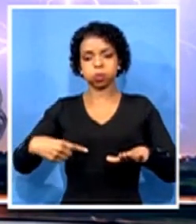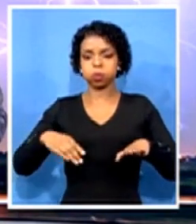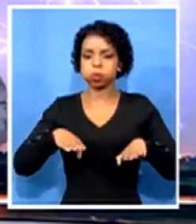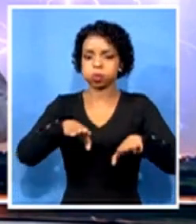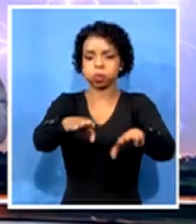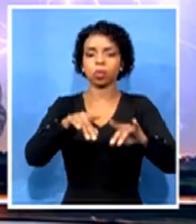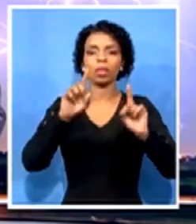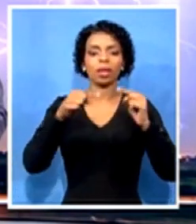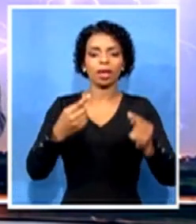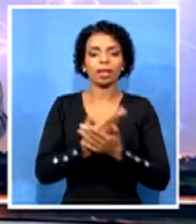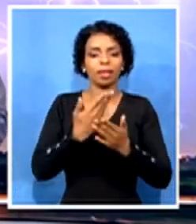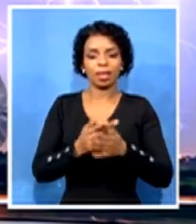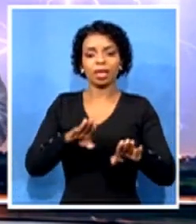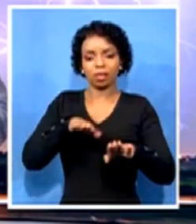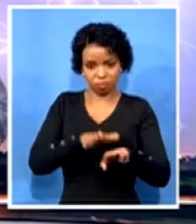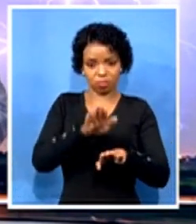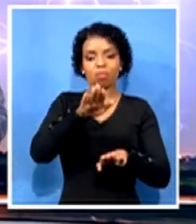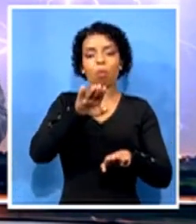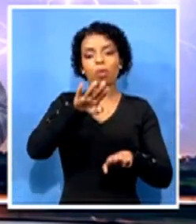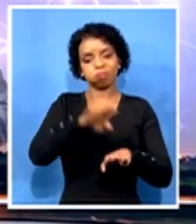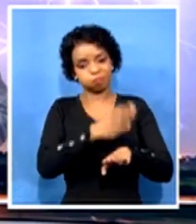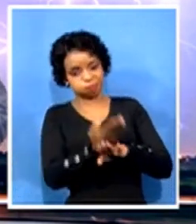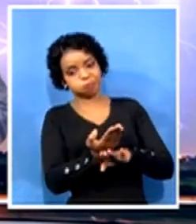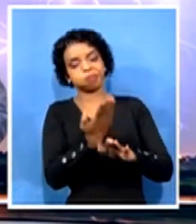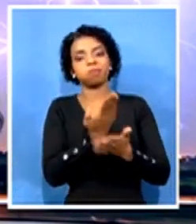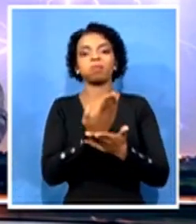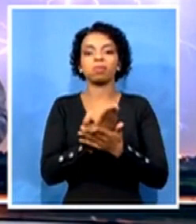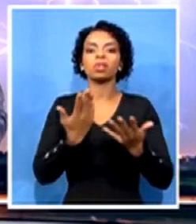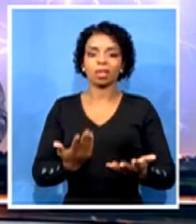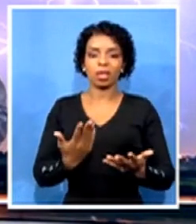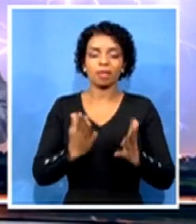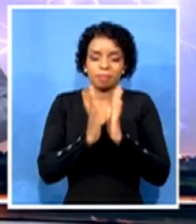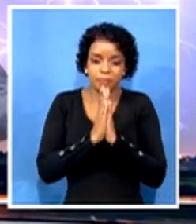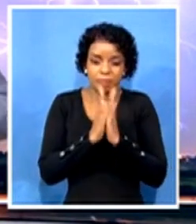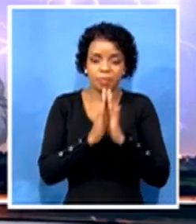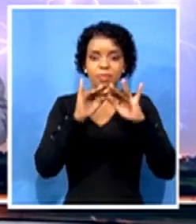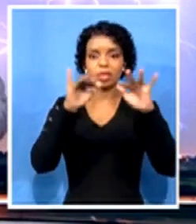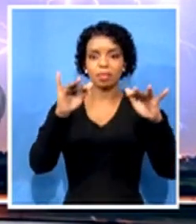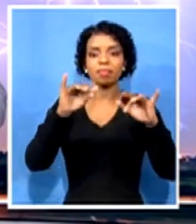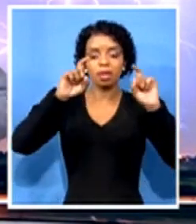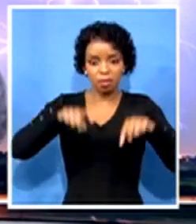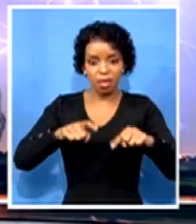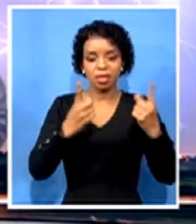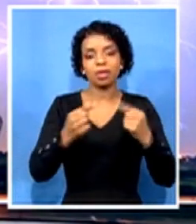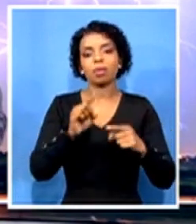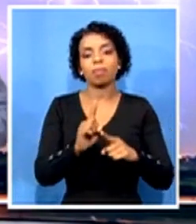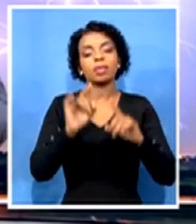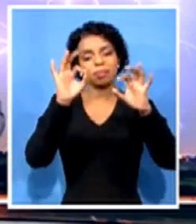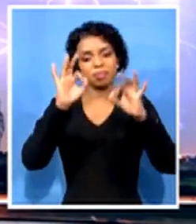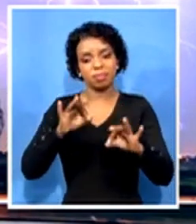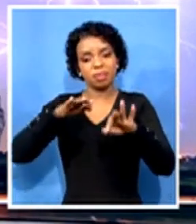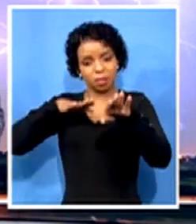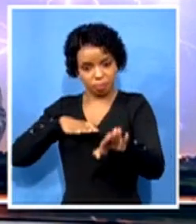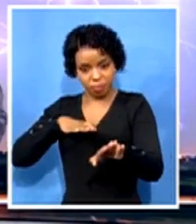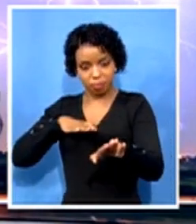very careful. We urge the people to also make a good braking distance behind the car in front of you, and